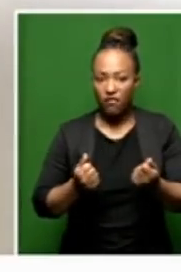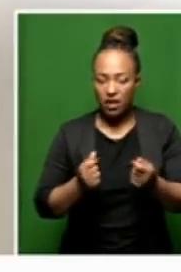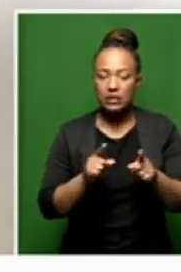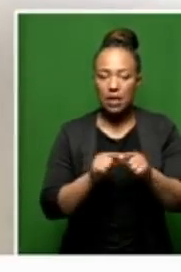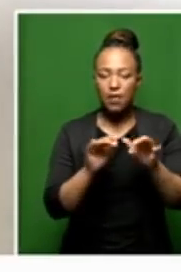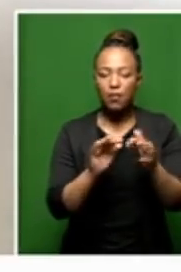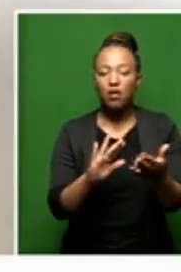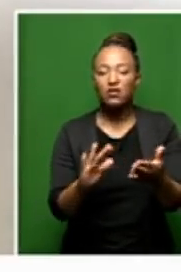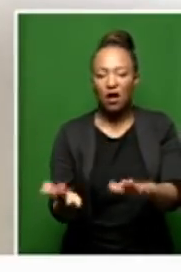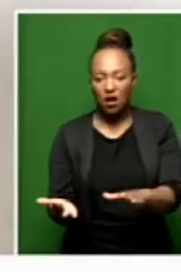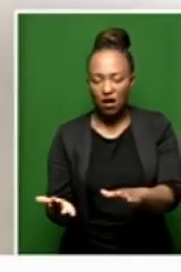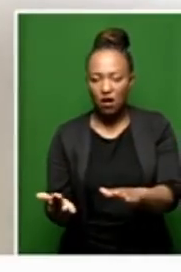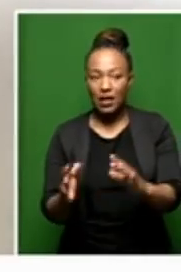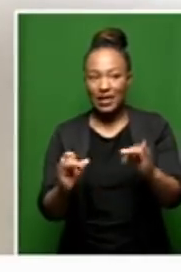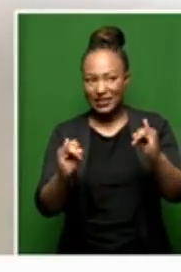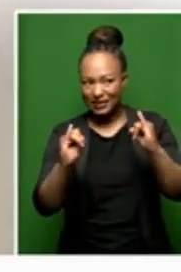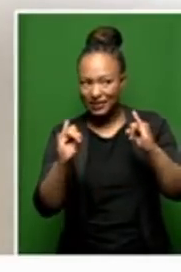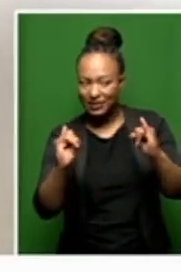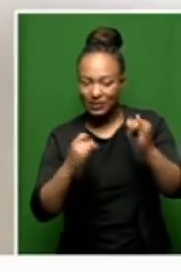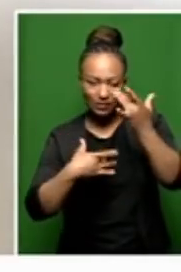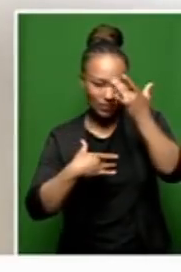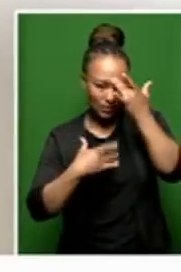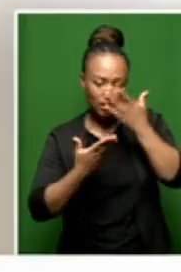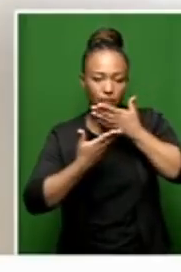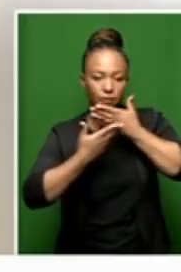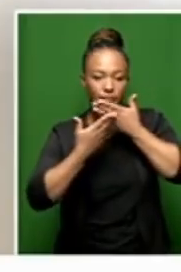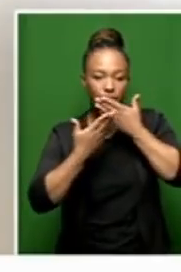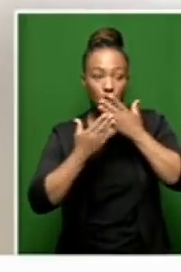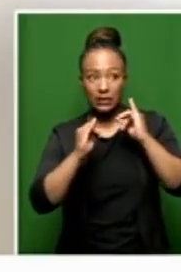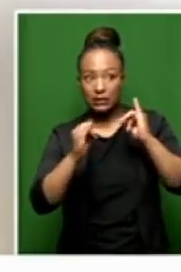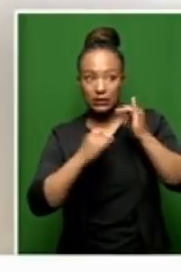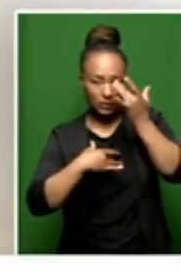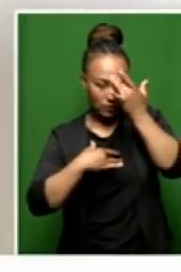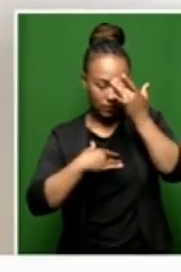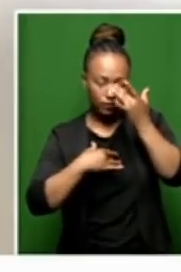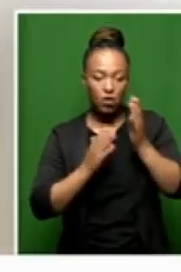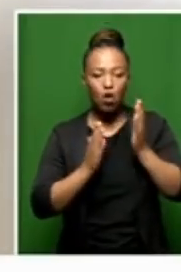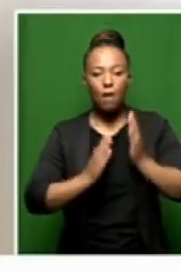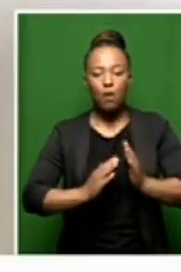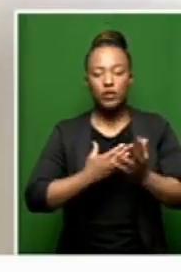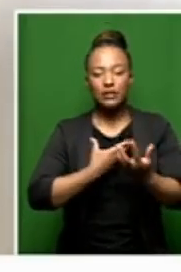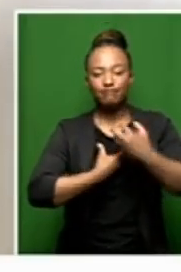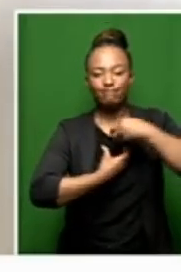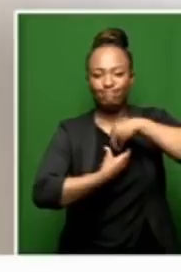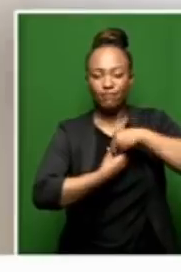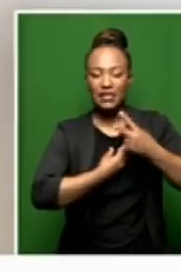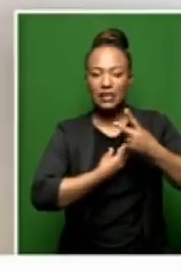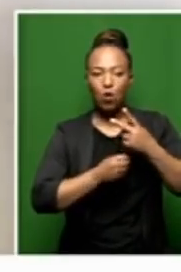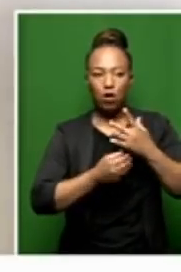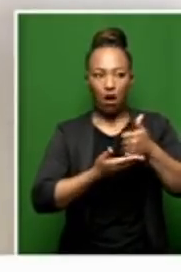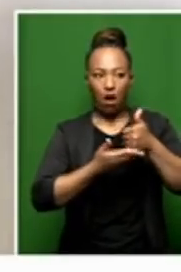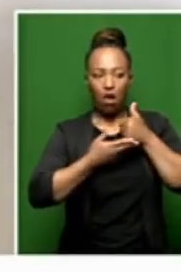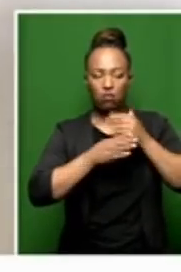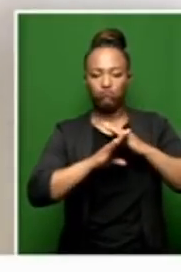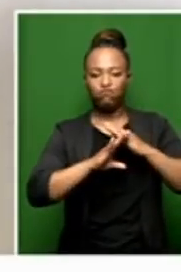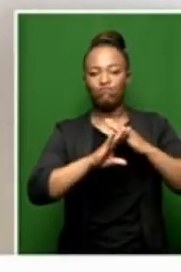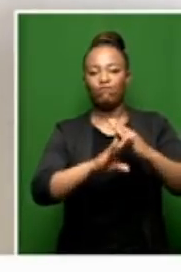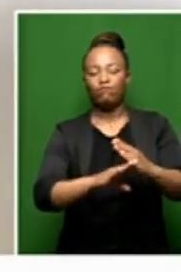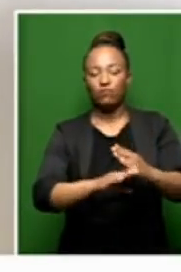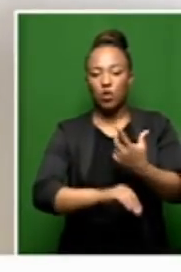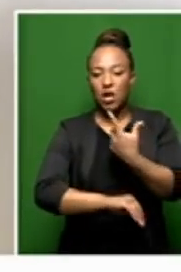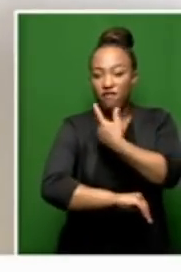lives. So the severity part, which is the immune system, which is our second and third line of defense, is built by the